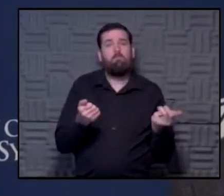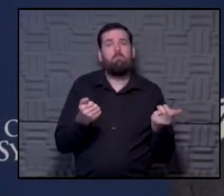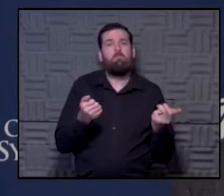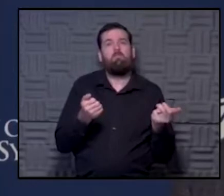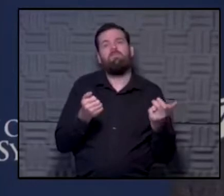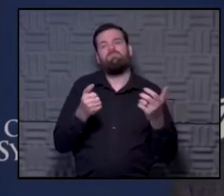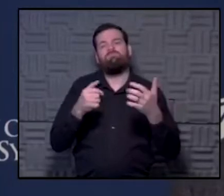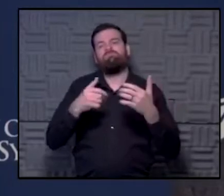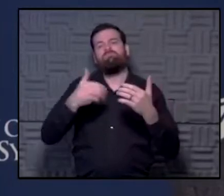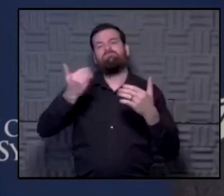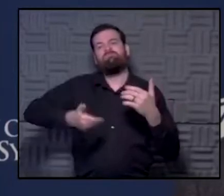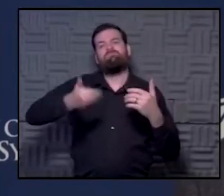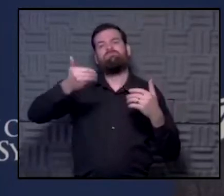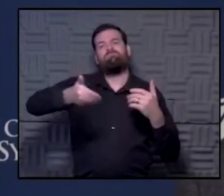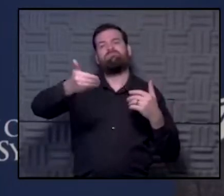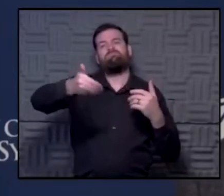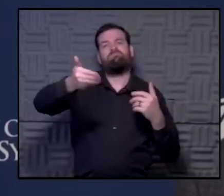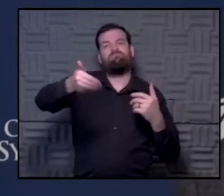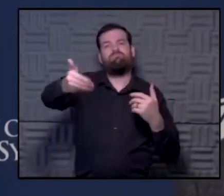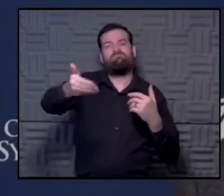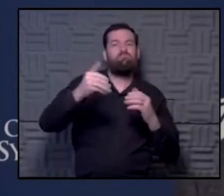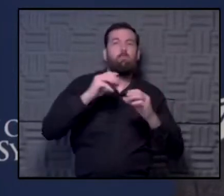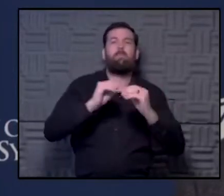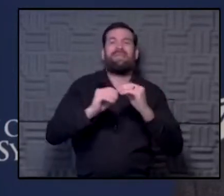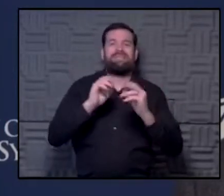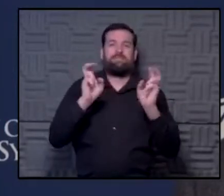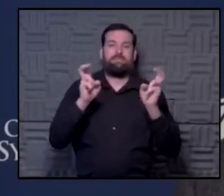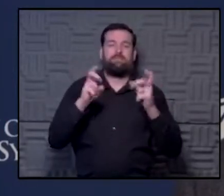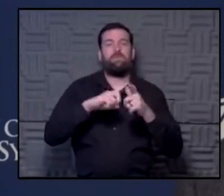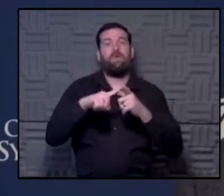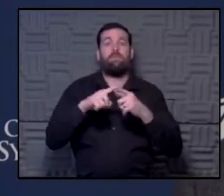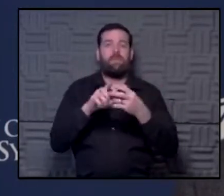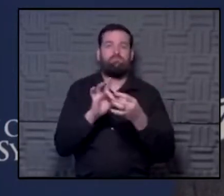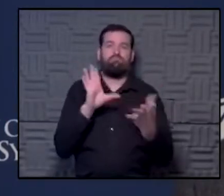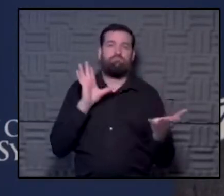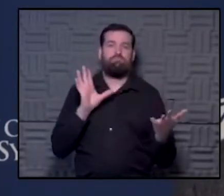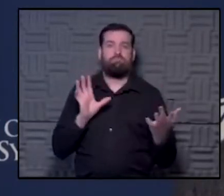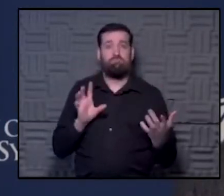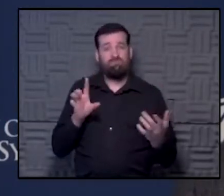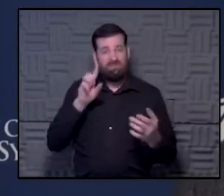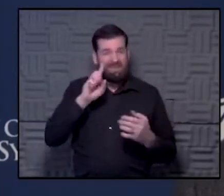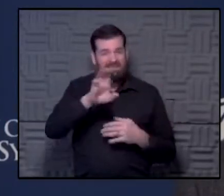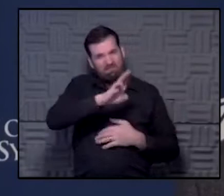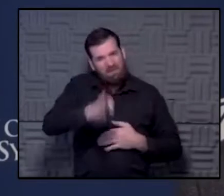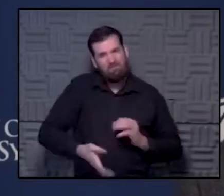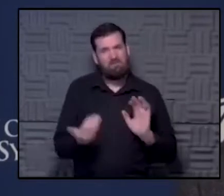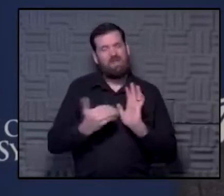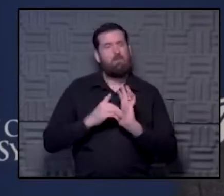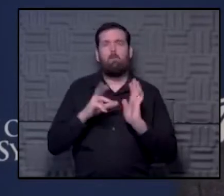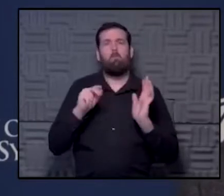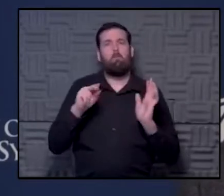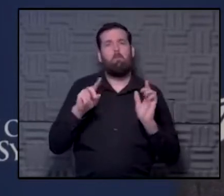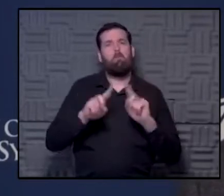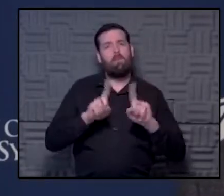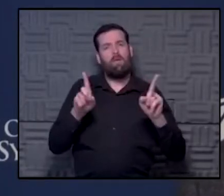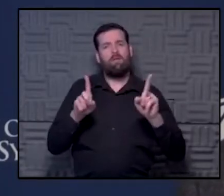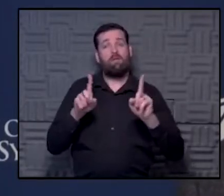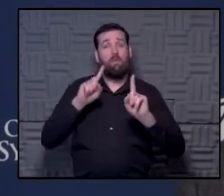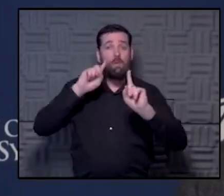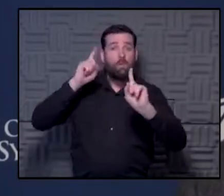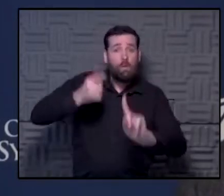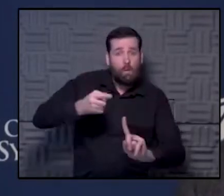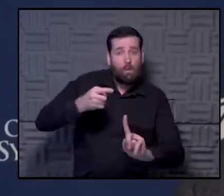maintenance, and then you terminate. And it's not that you never ever think of that therapeutic work again, but you develop, the goal is that you